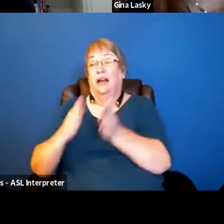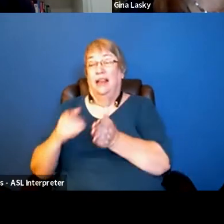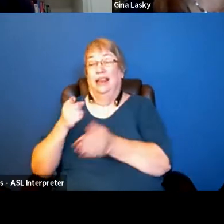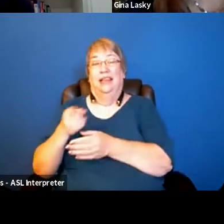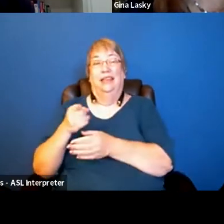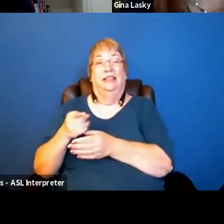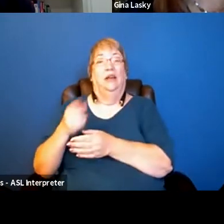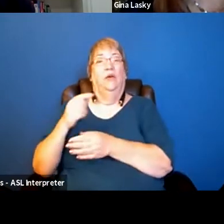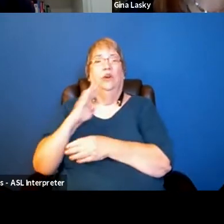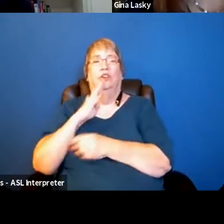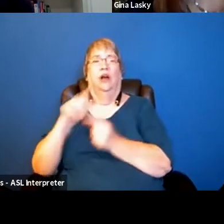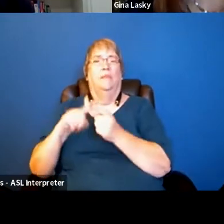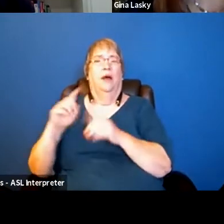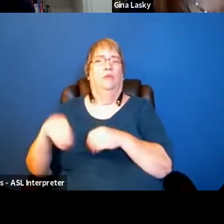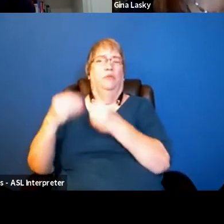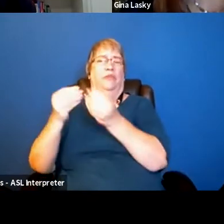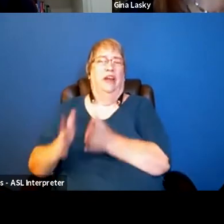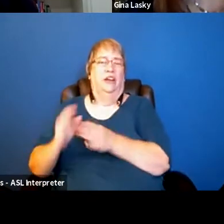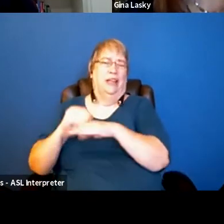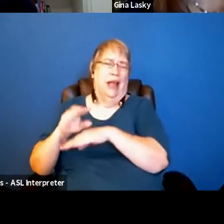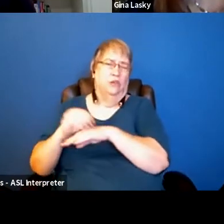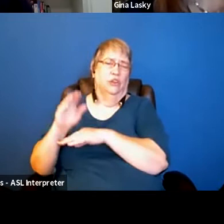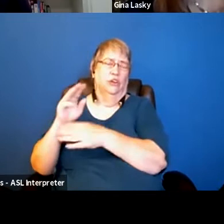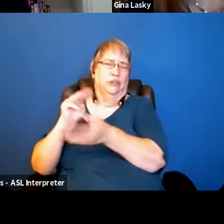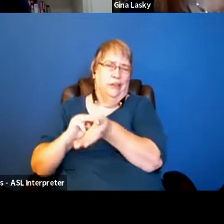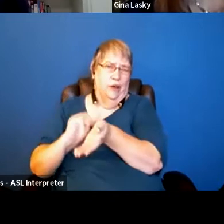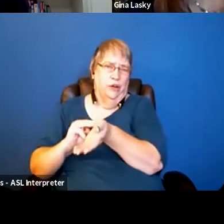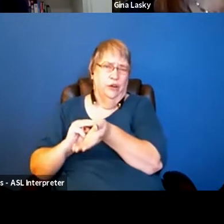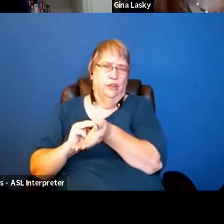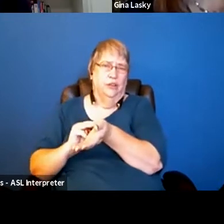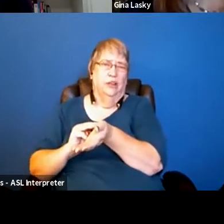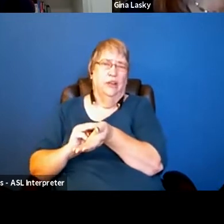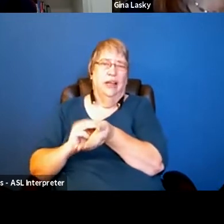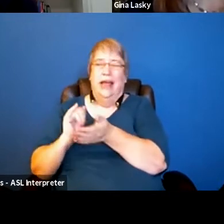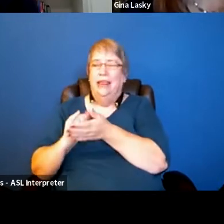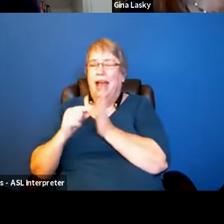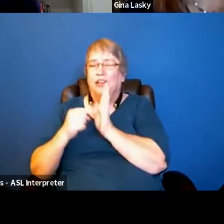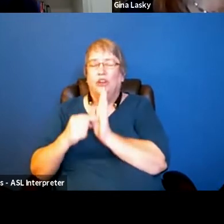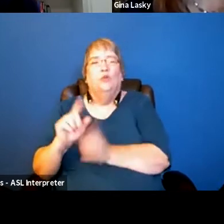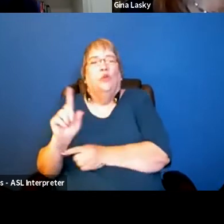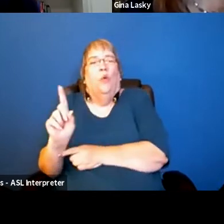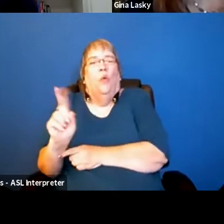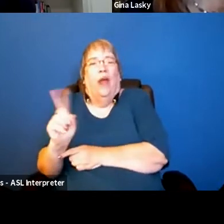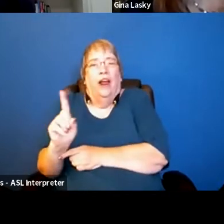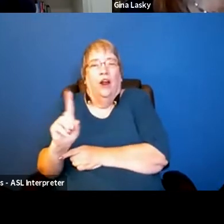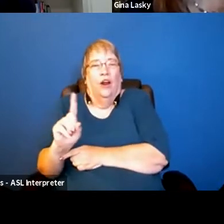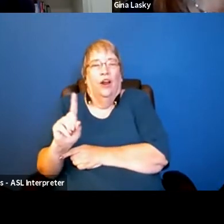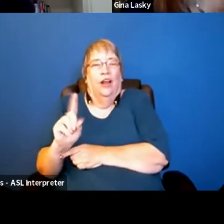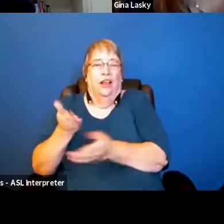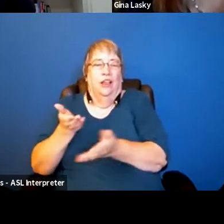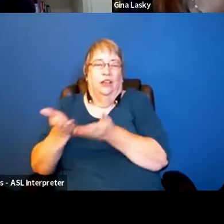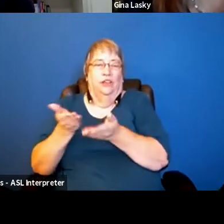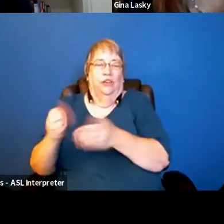here is one example of a map here shown to shows the distribution of Health First Colorado or